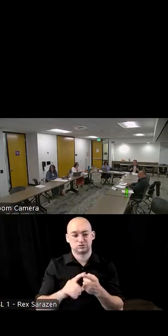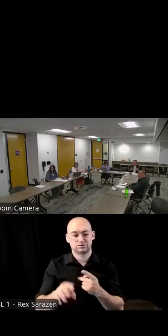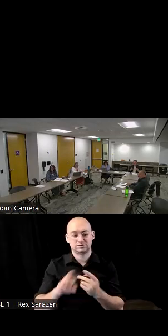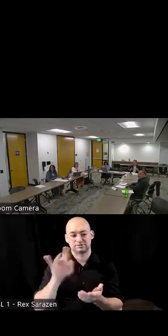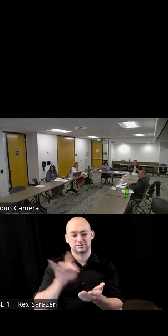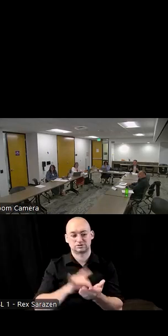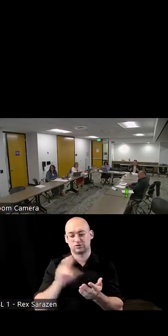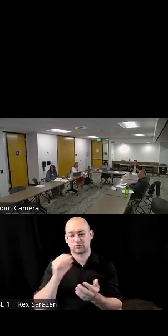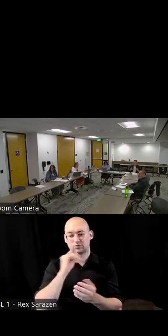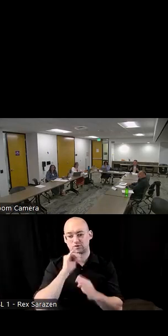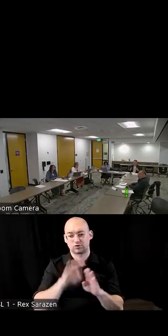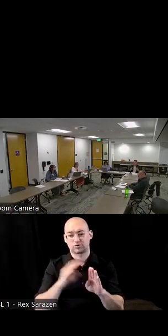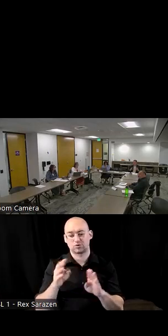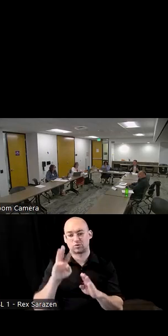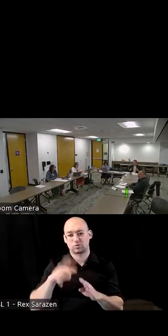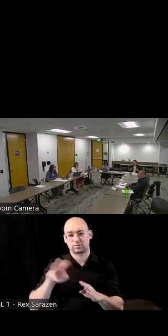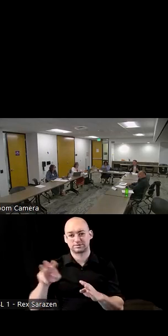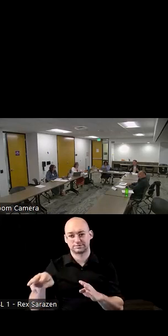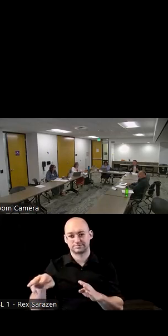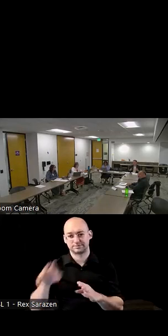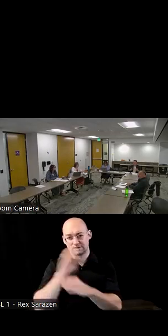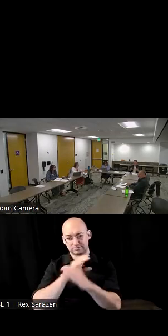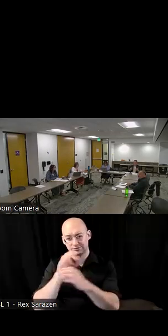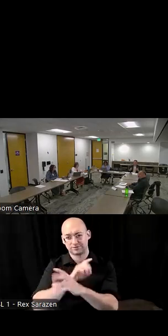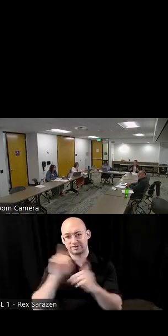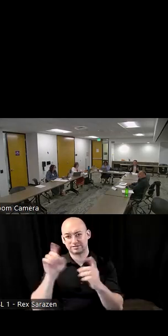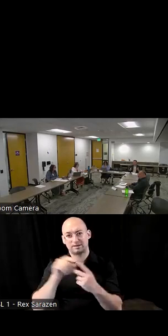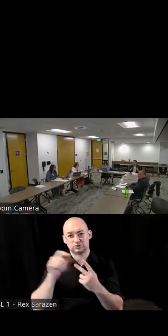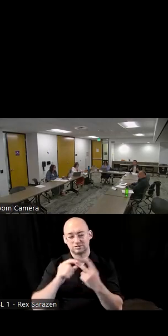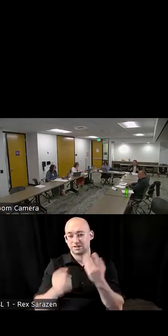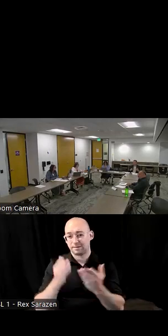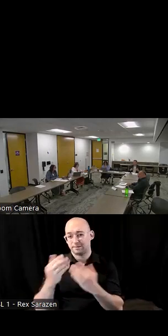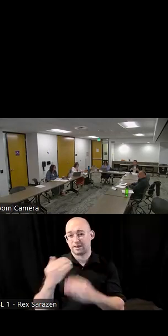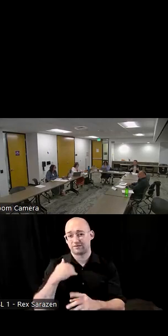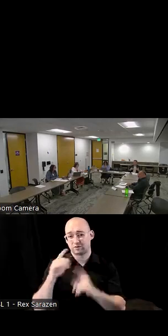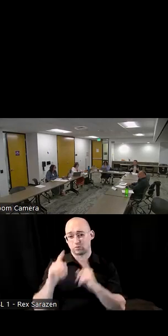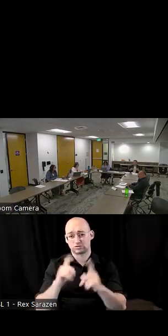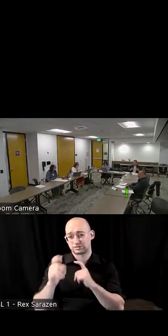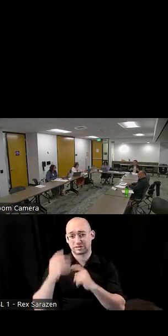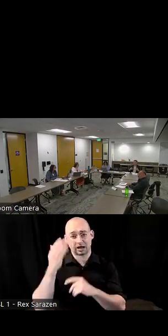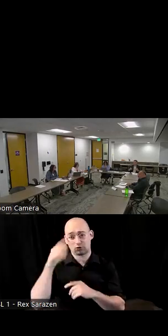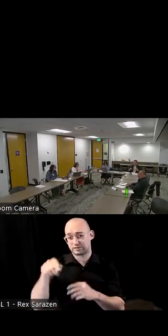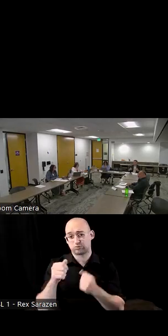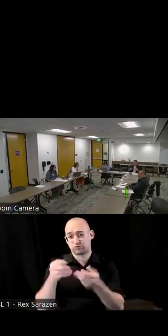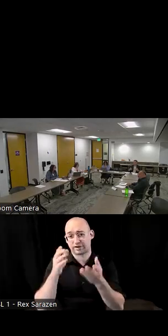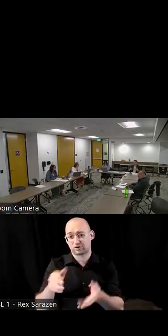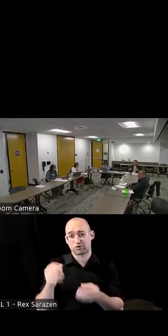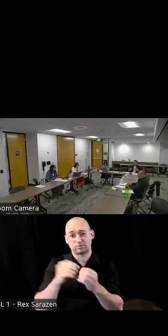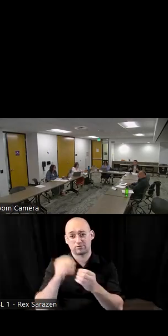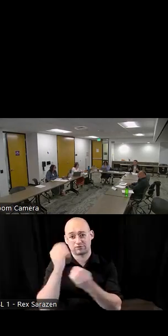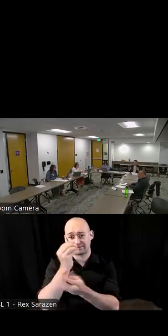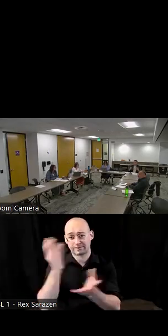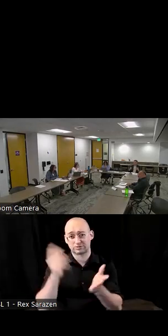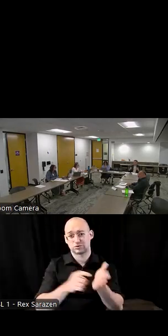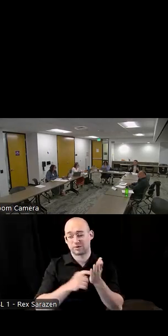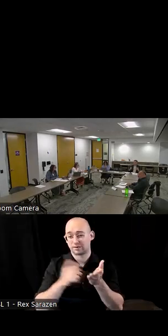No Wrong Door website and they're exploring different options, they might have questions. I don't know this provider. I need more information. Would they serve my